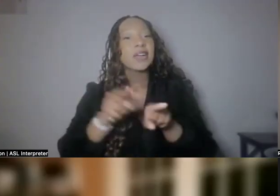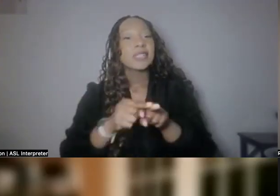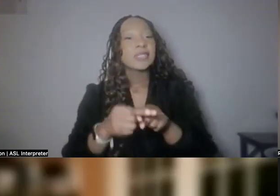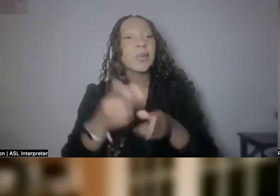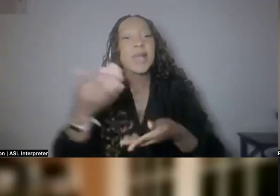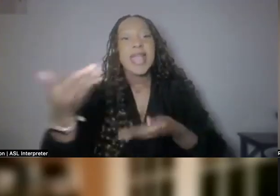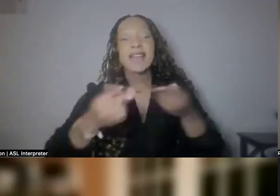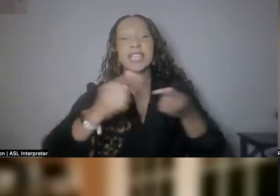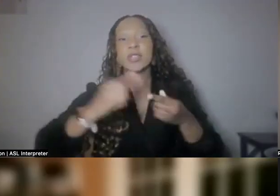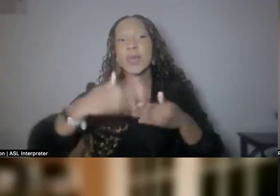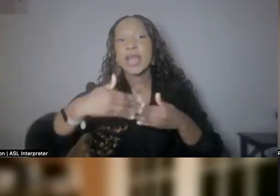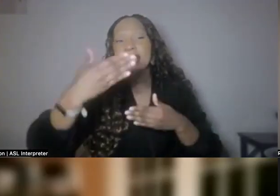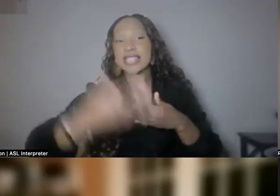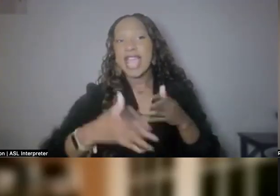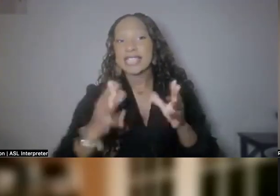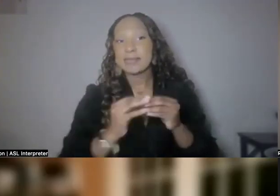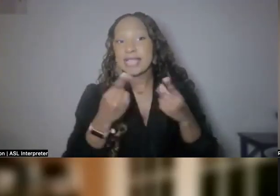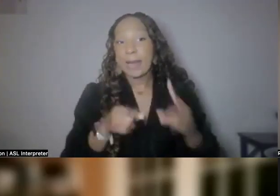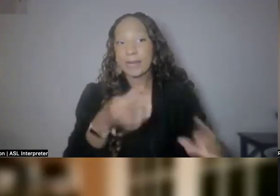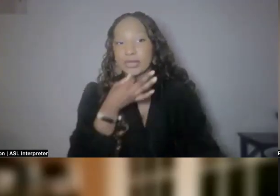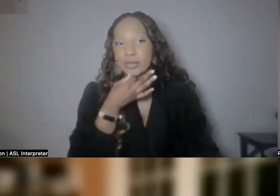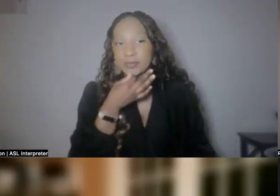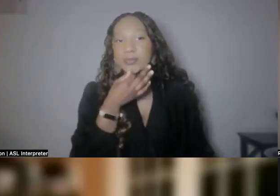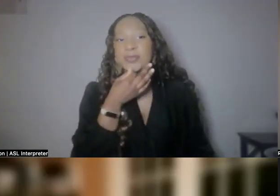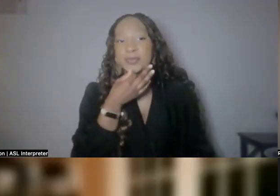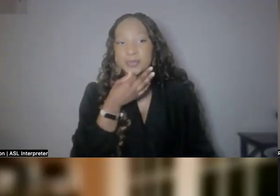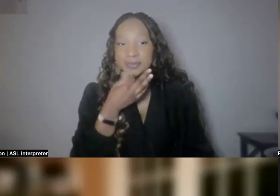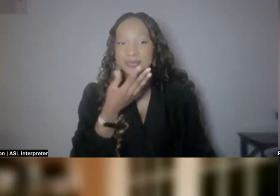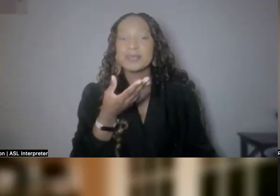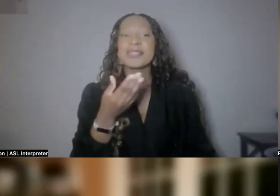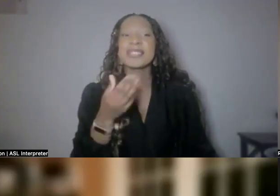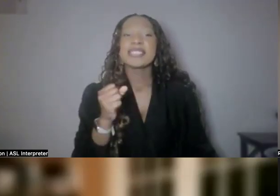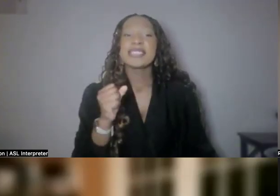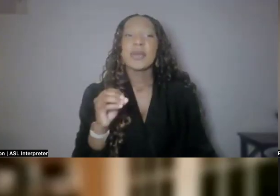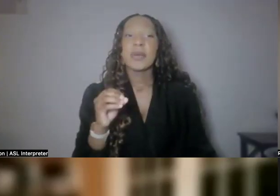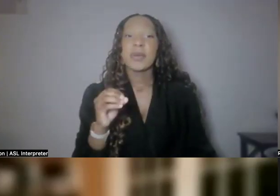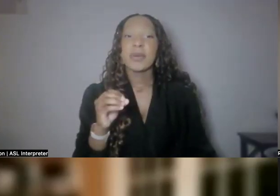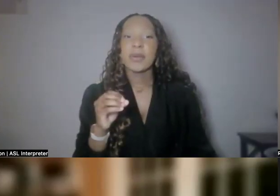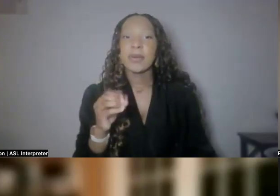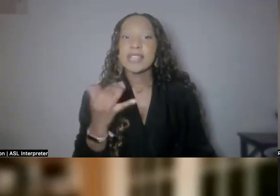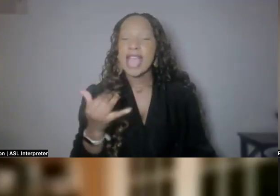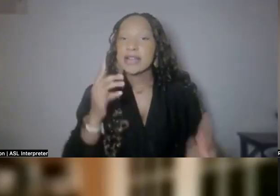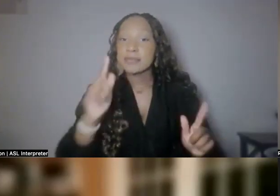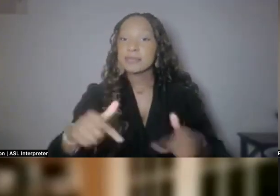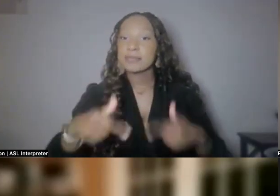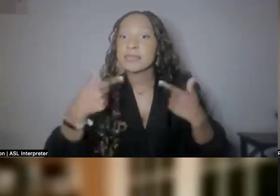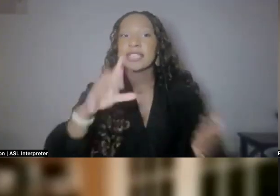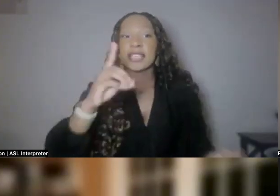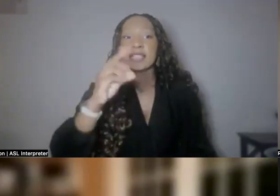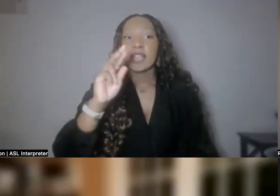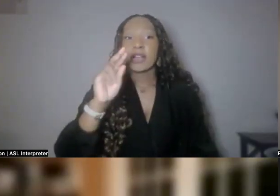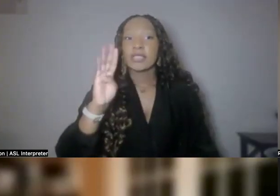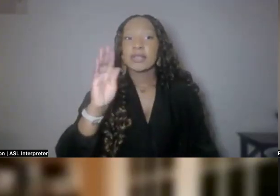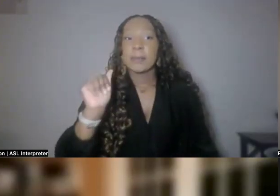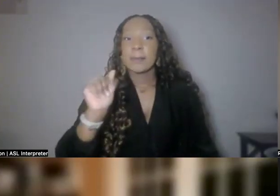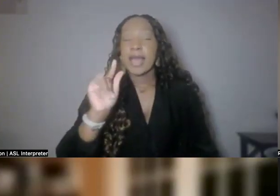next conversation coming up here soon. So with that, I will turn it over to Dr. Bazran to close us out. I